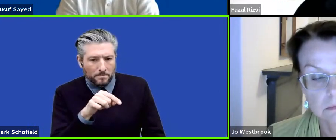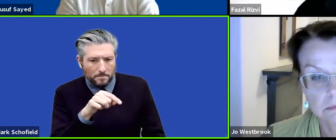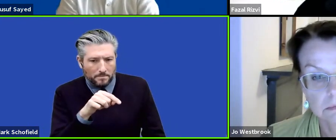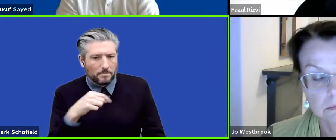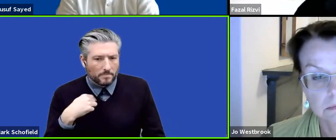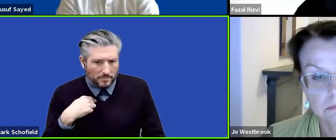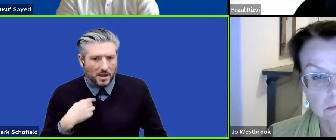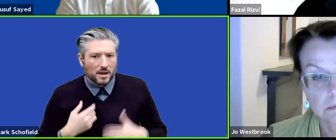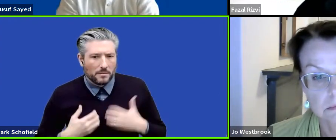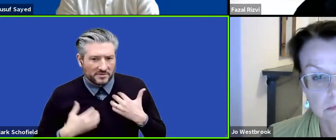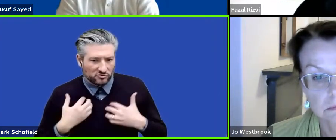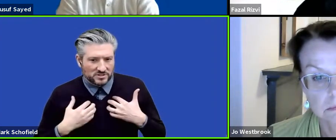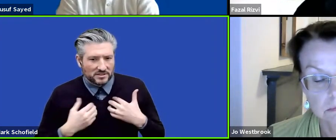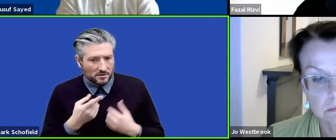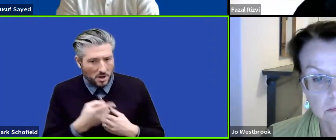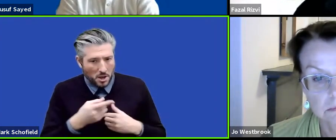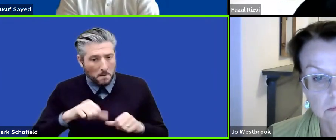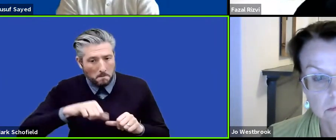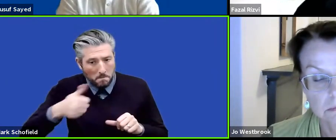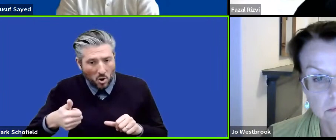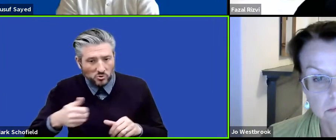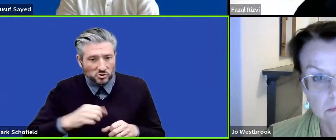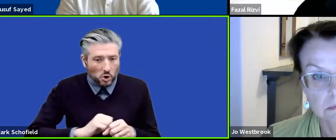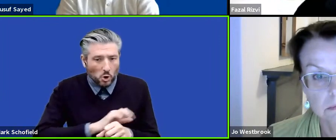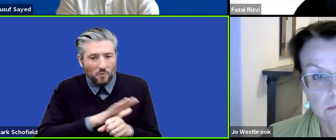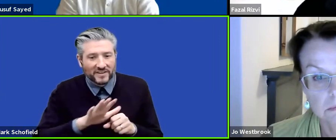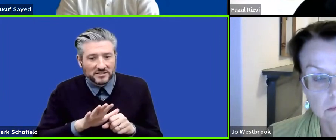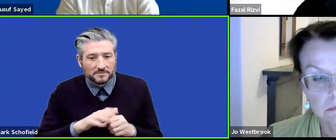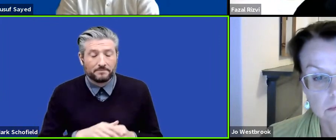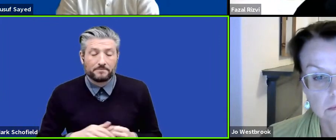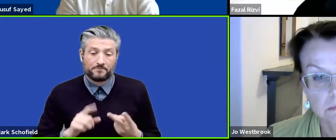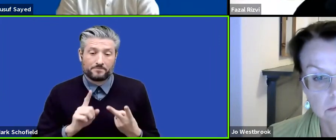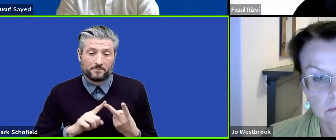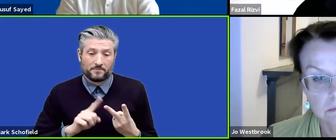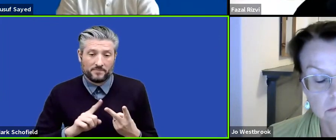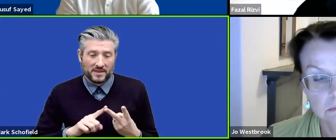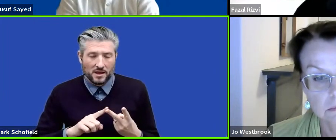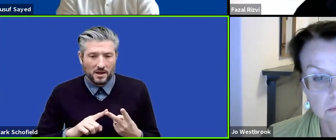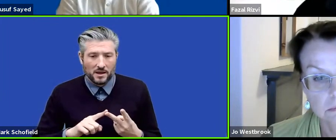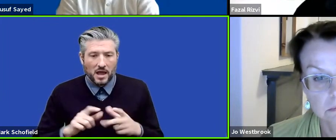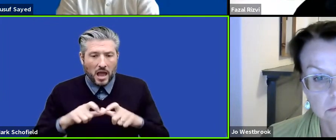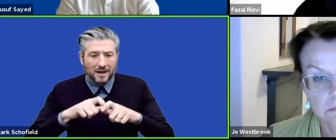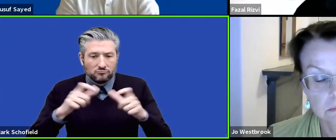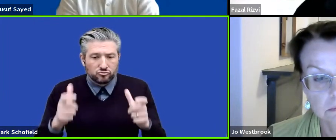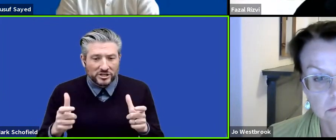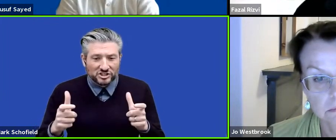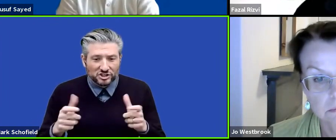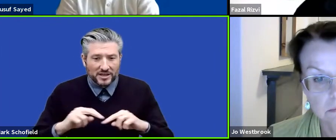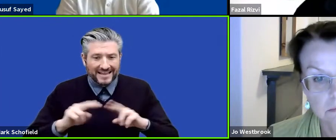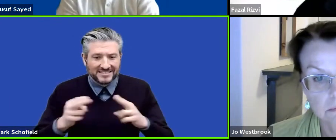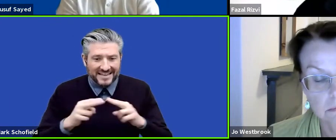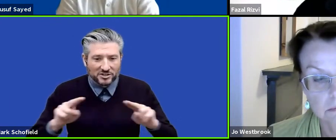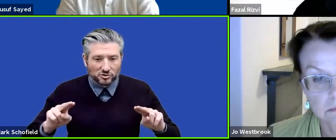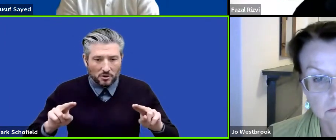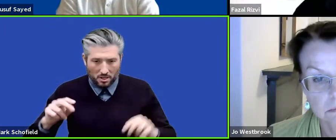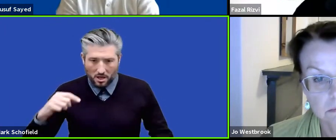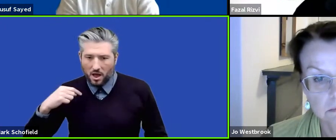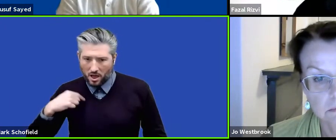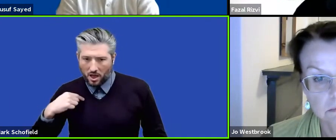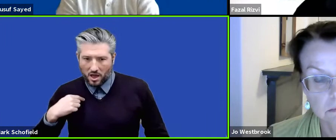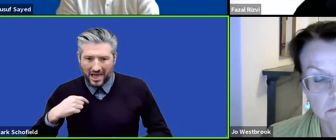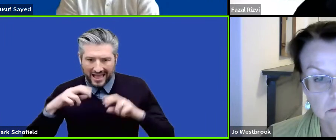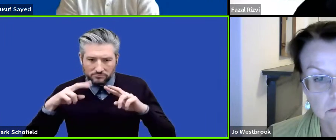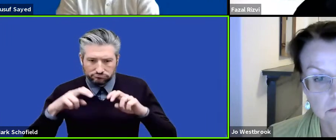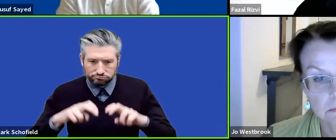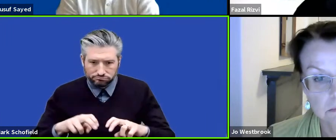the post-COVID world. The Bridge International is also an institution that I'm looking at as to